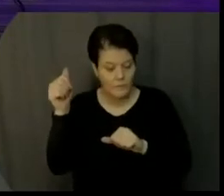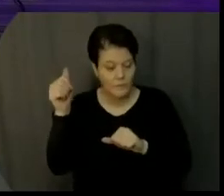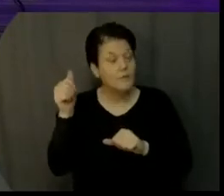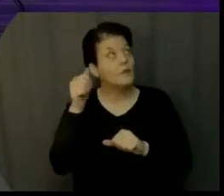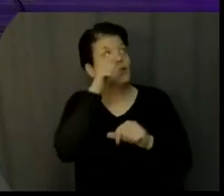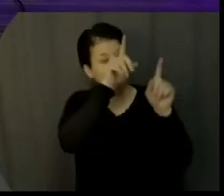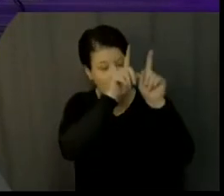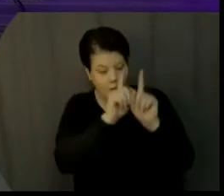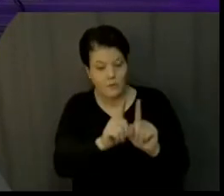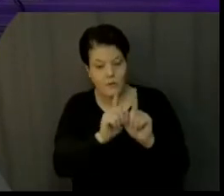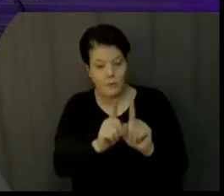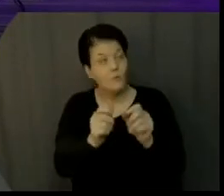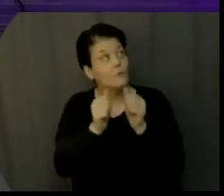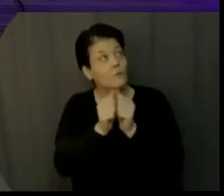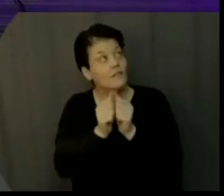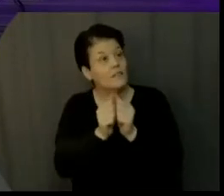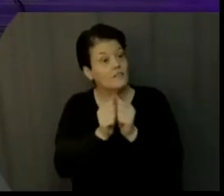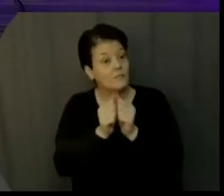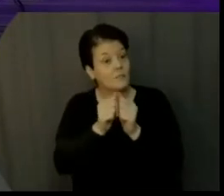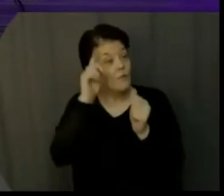to the very end of the age.